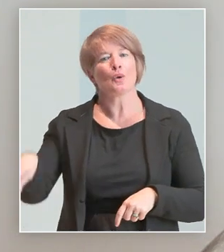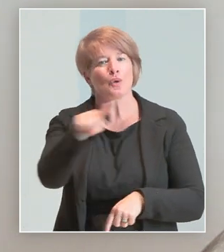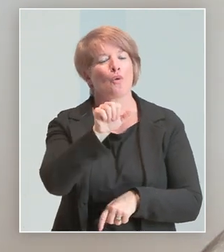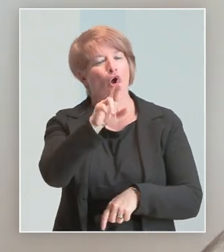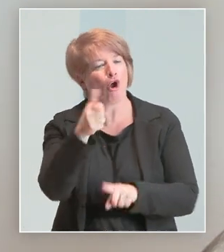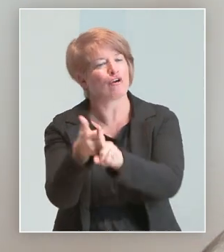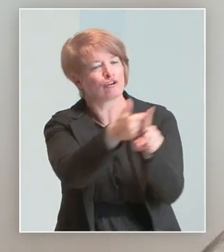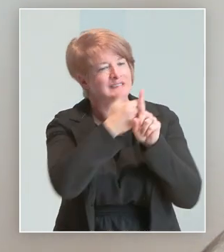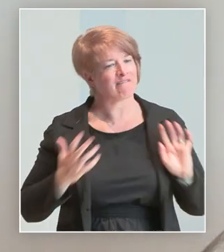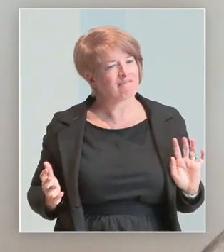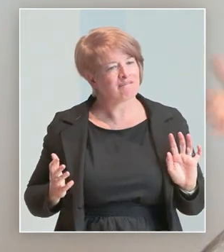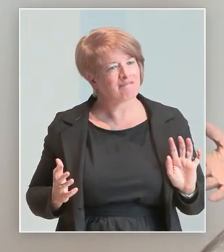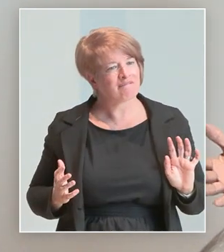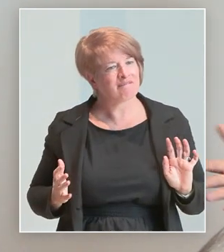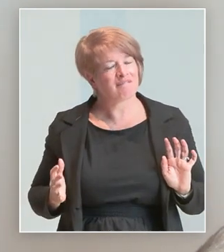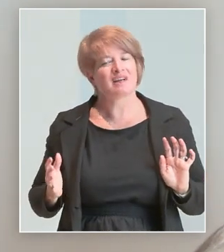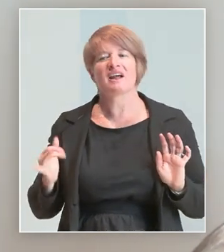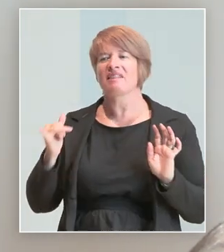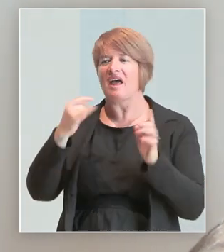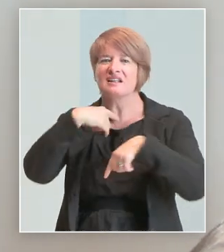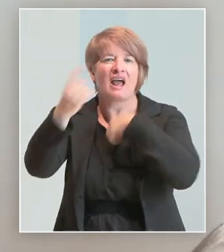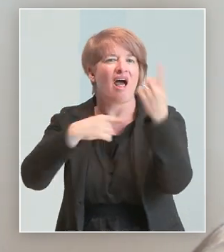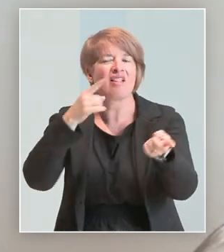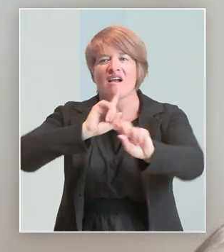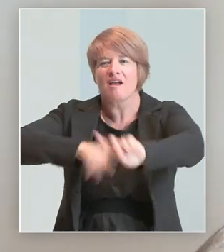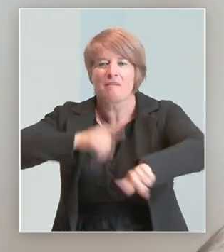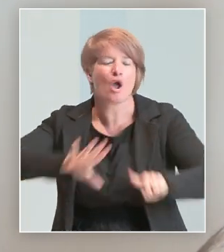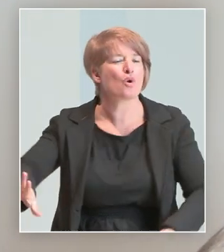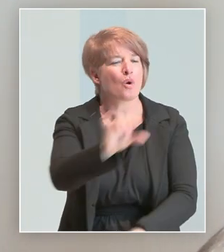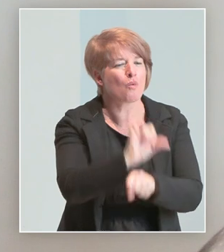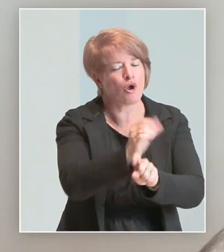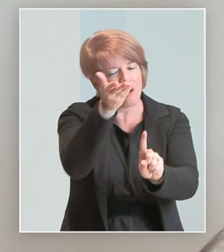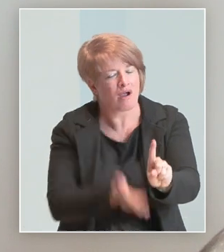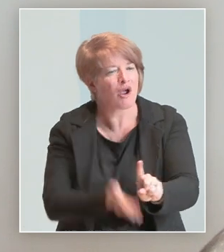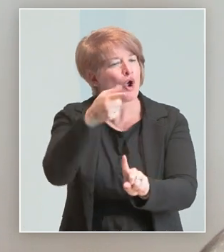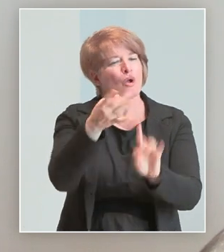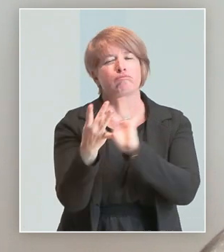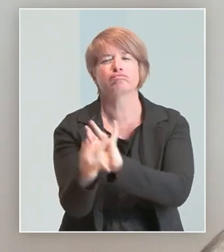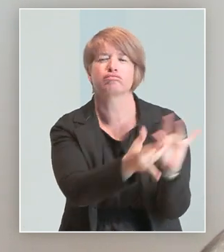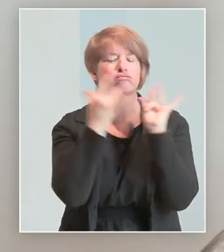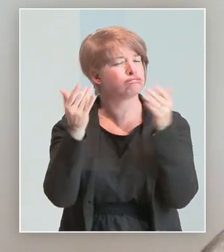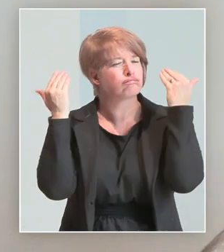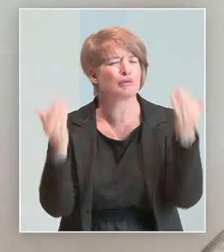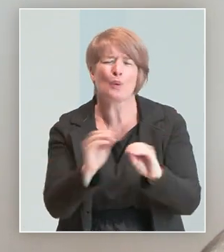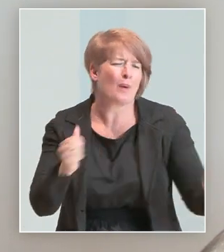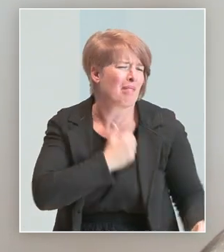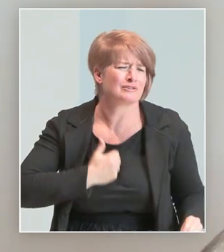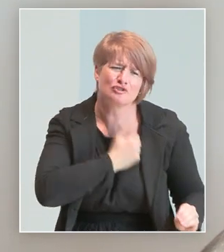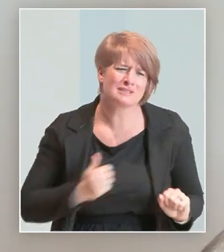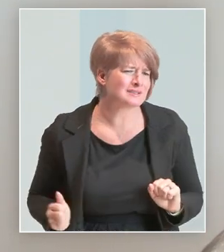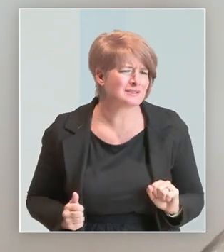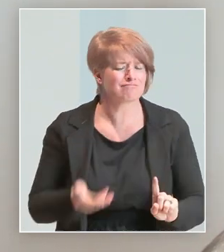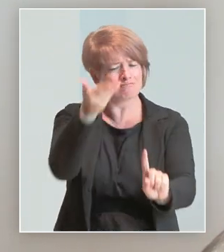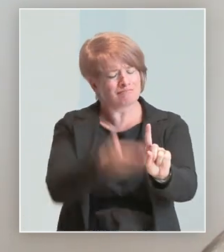yourself. Let the telling command. You and your work are fluent and unapologetic. You